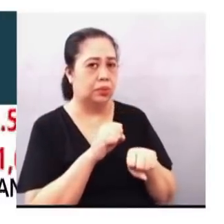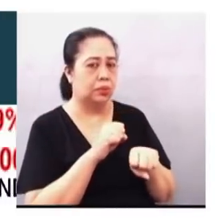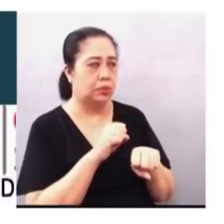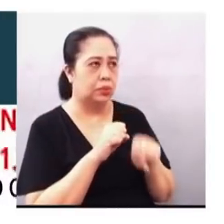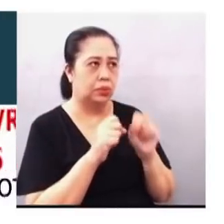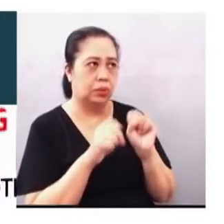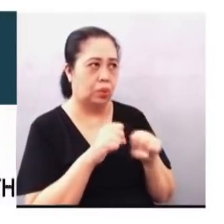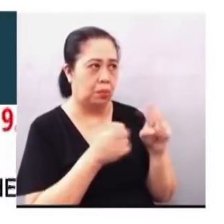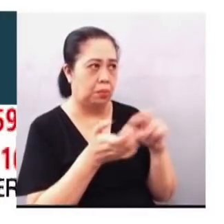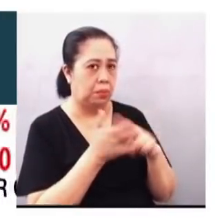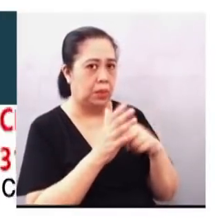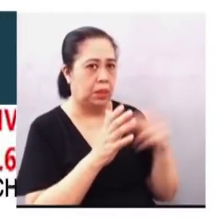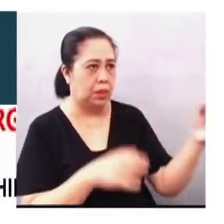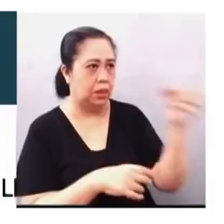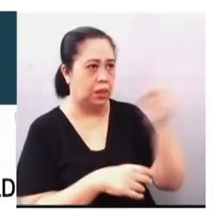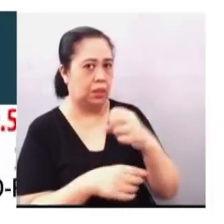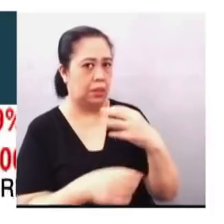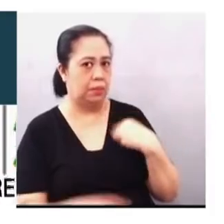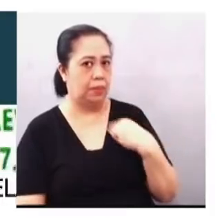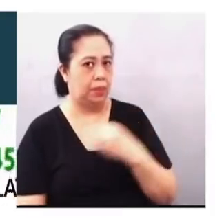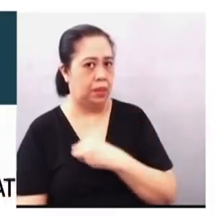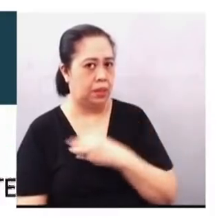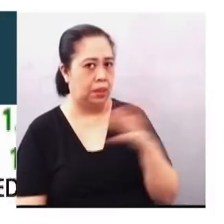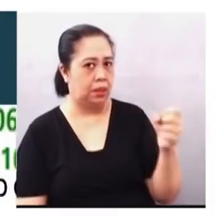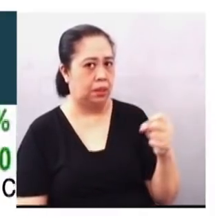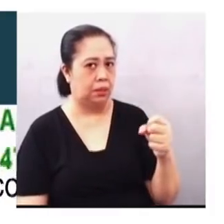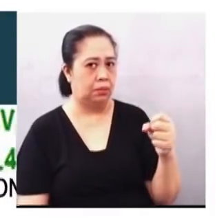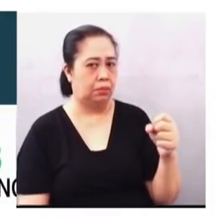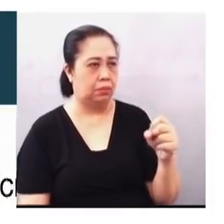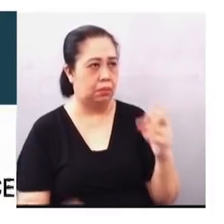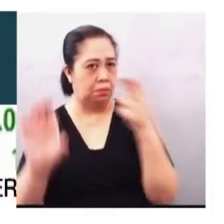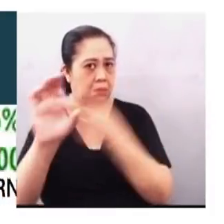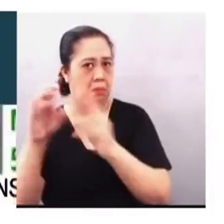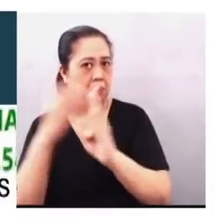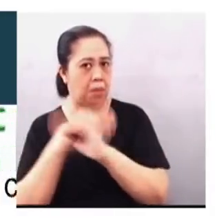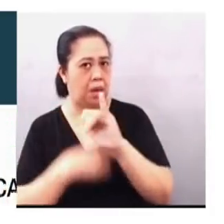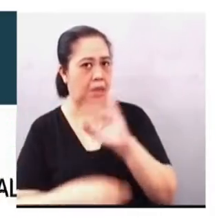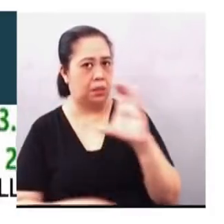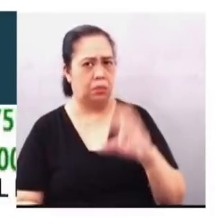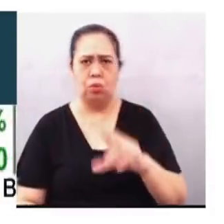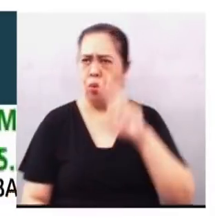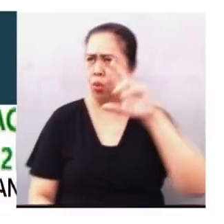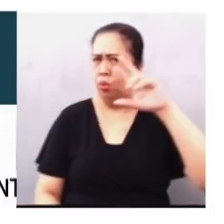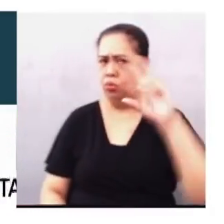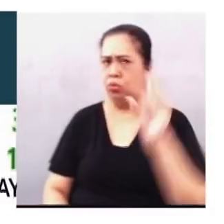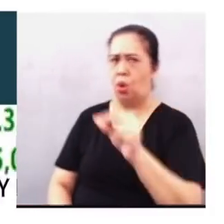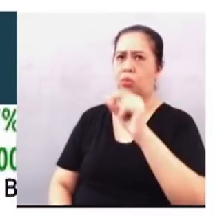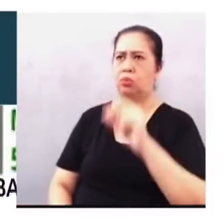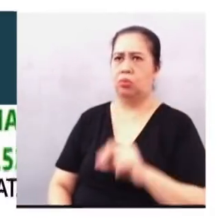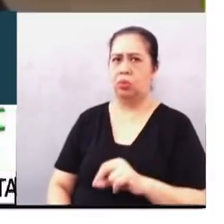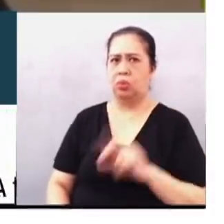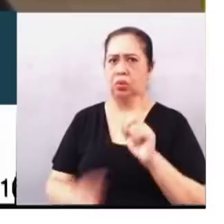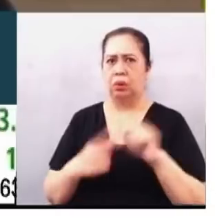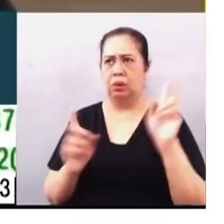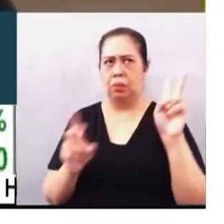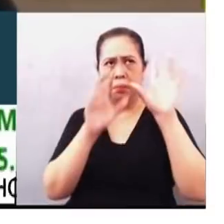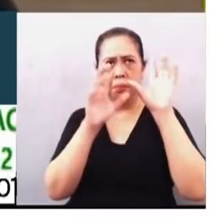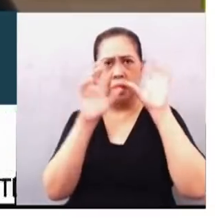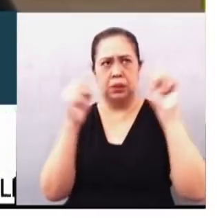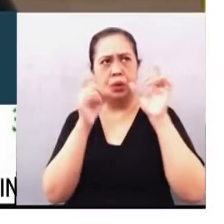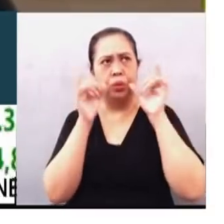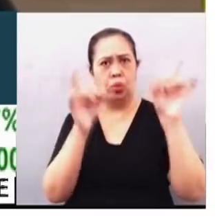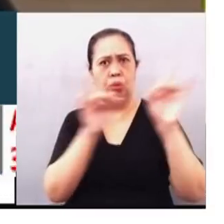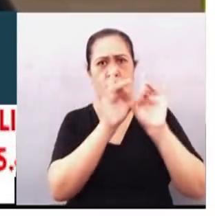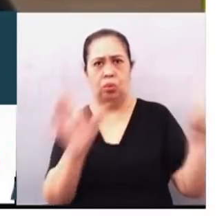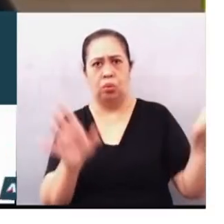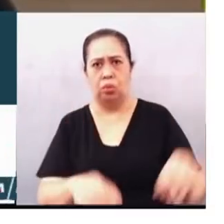Senator, will you then reinstate the membership of the country? No, that would be a slap in the face of the president.